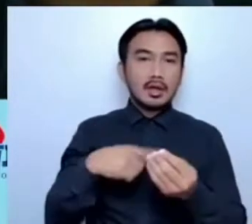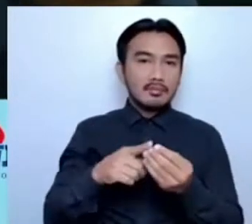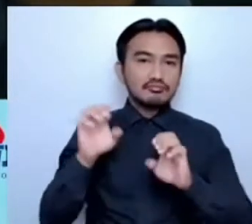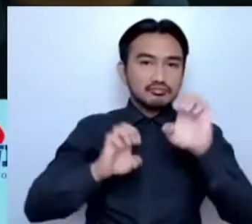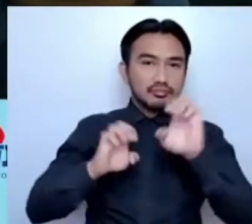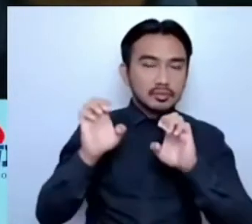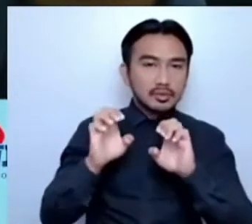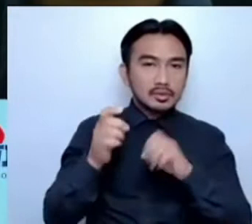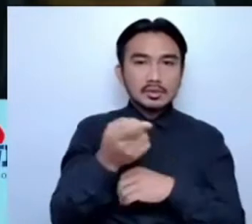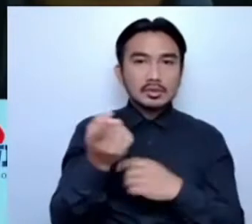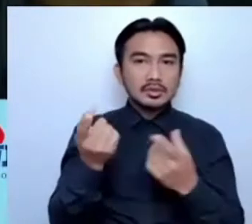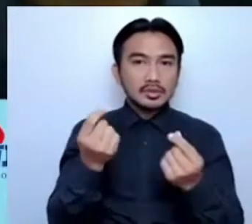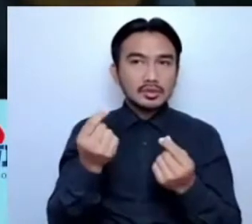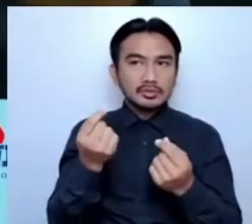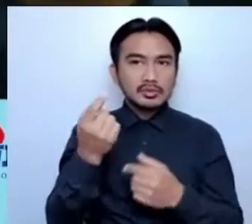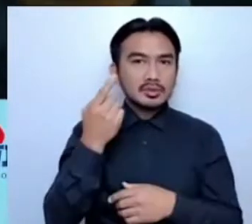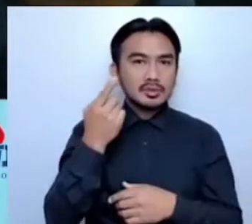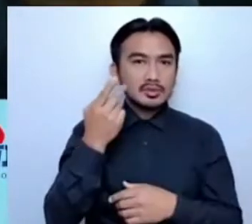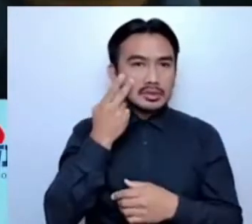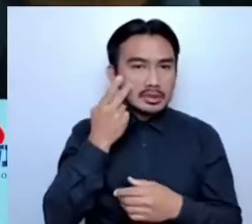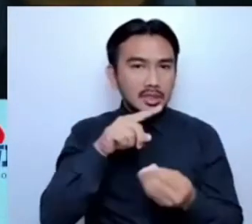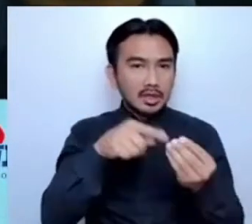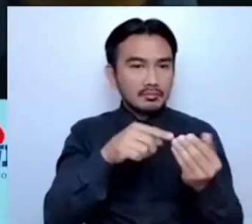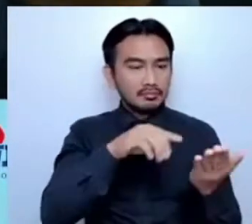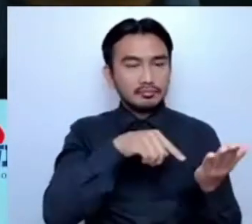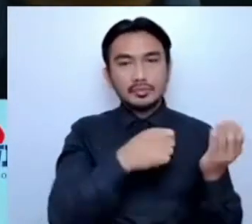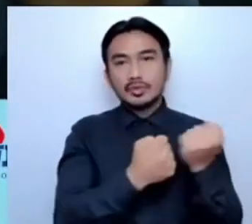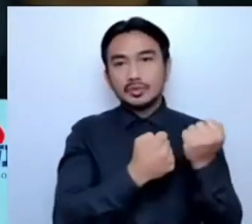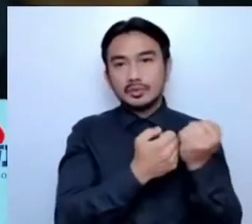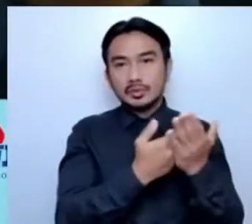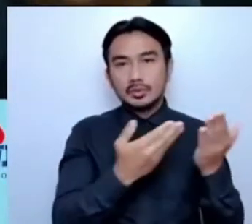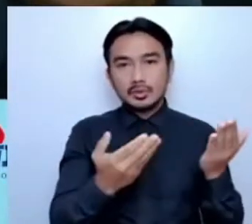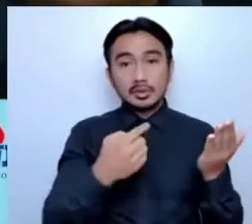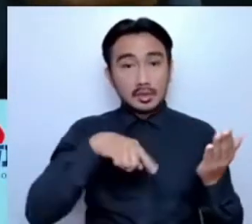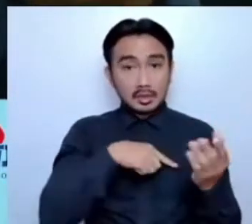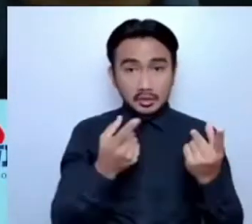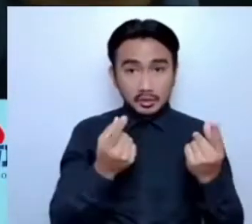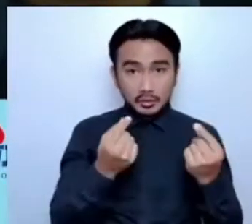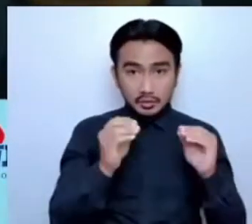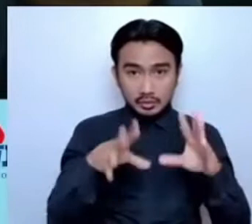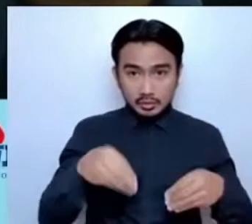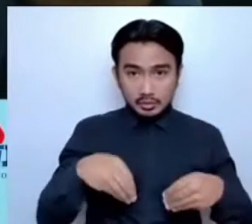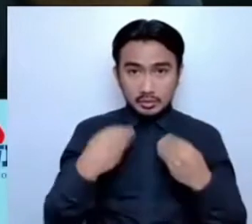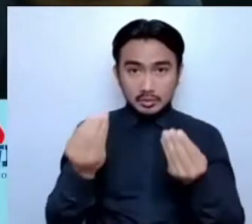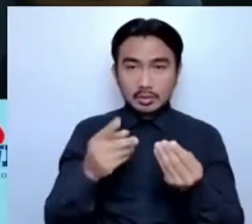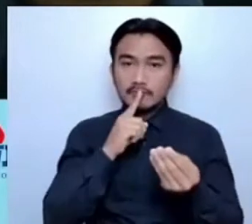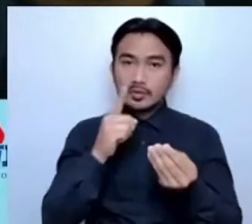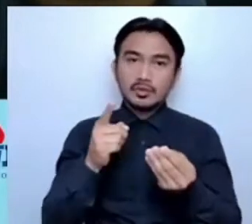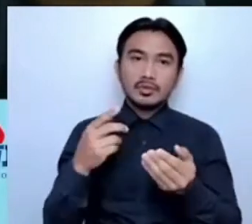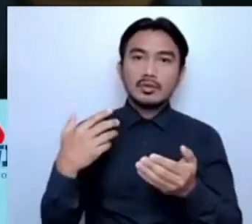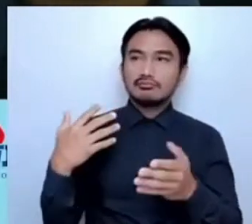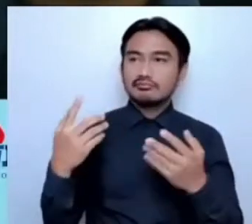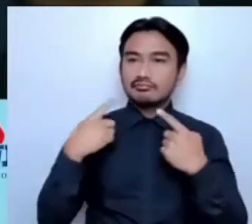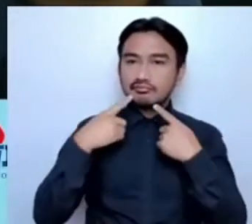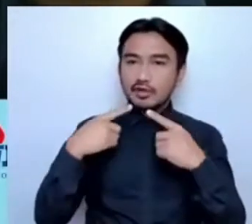to reflect on our supplementary material that we were able to provide effective and varying